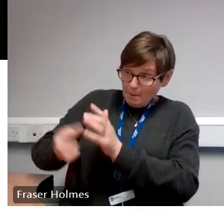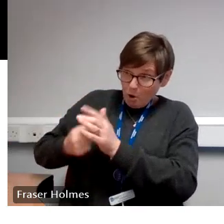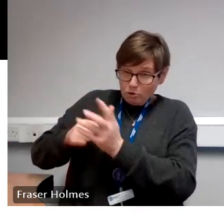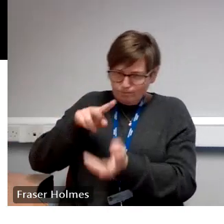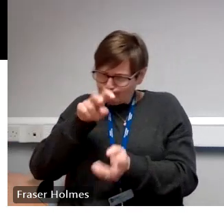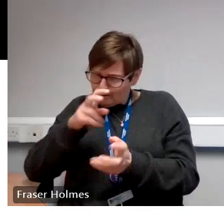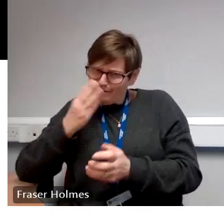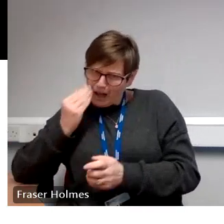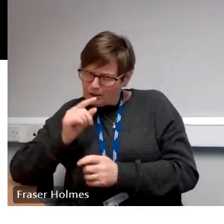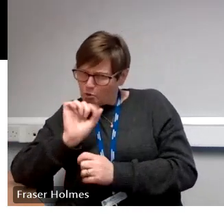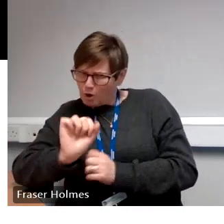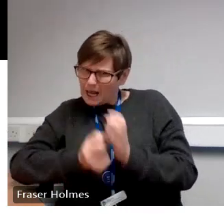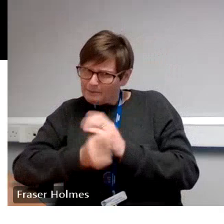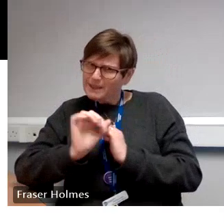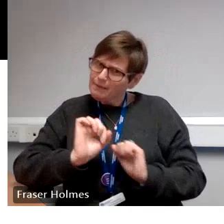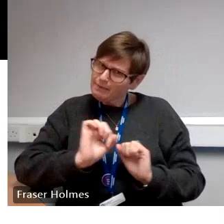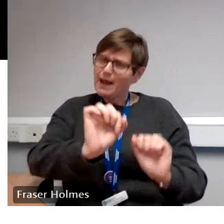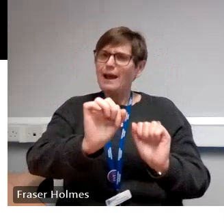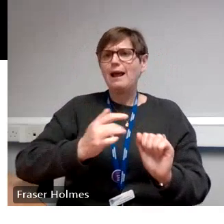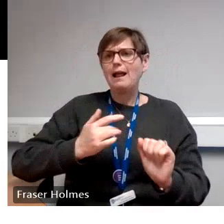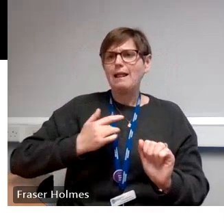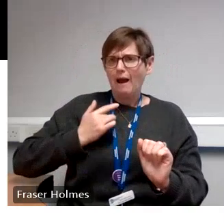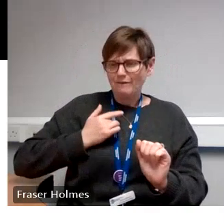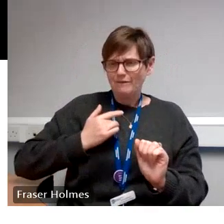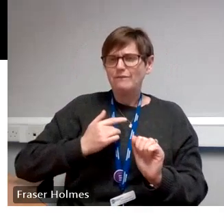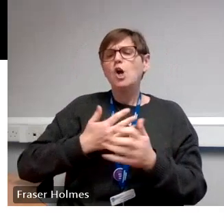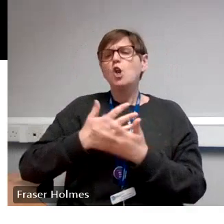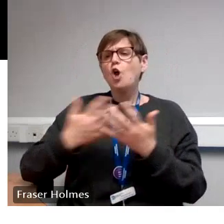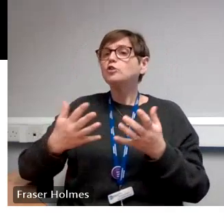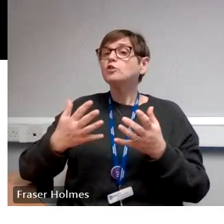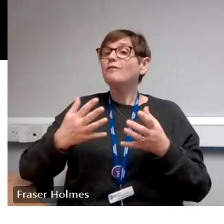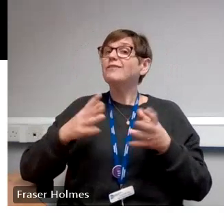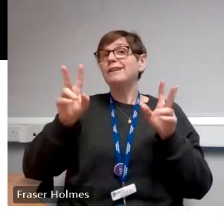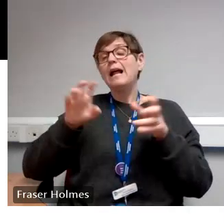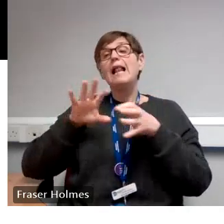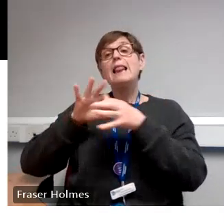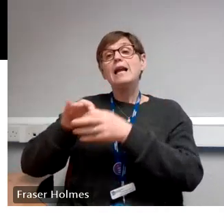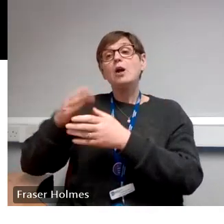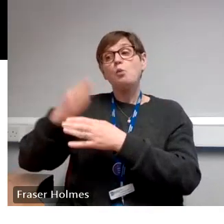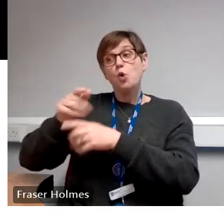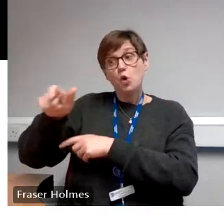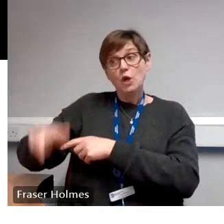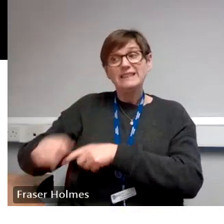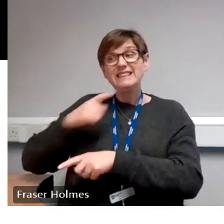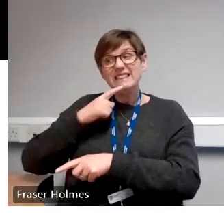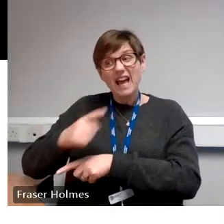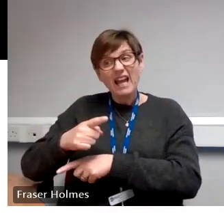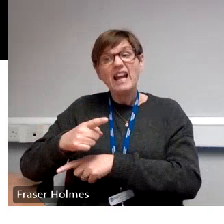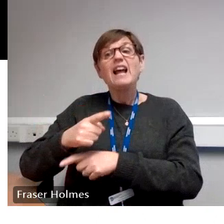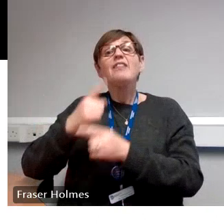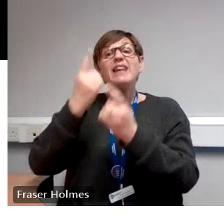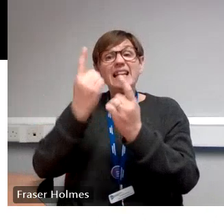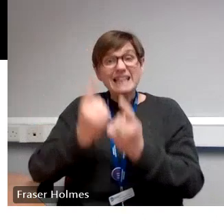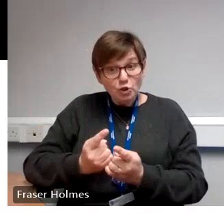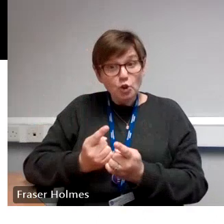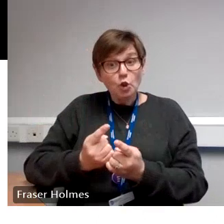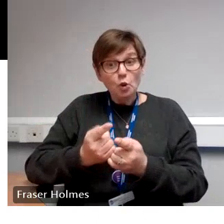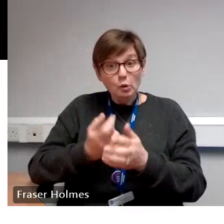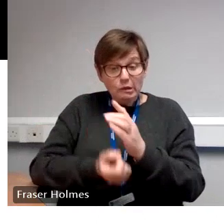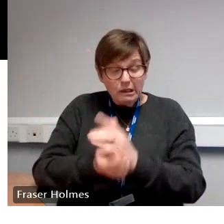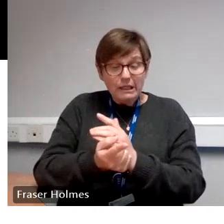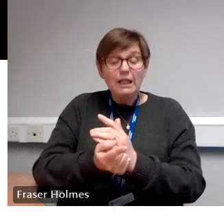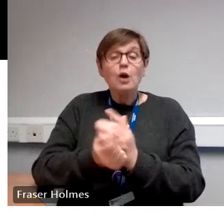on in that patient's life. A lot of link workers have told me that the presenting issue is not necessarily the issue that they will uncover